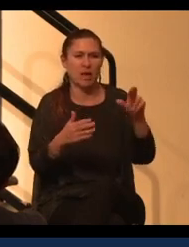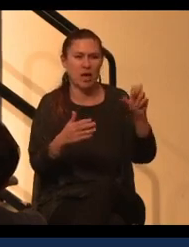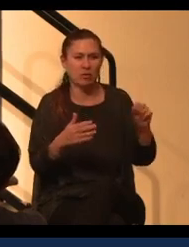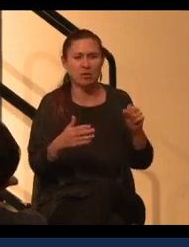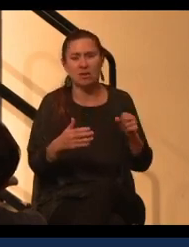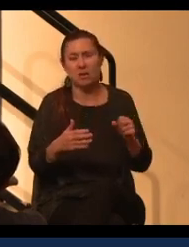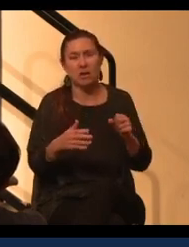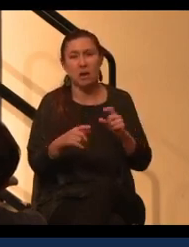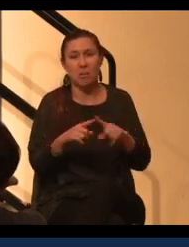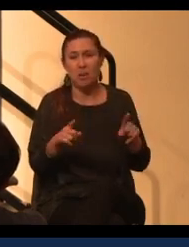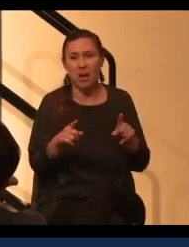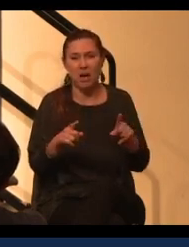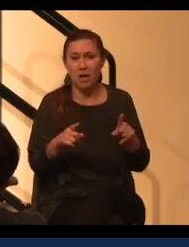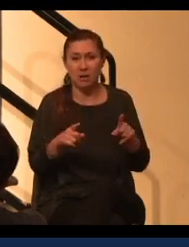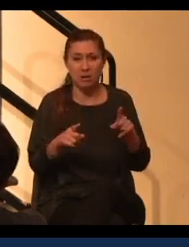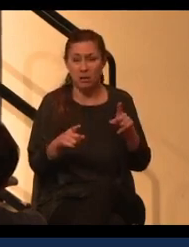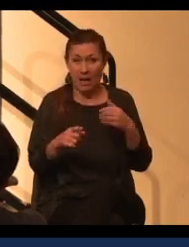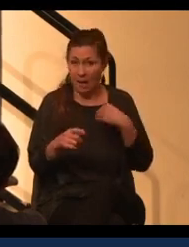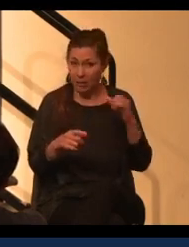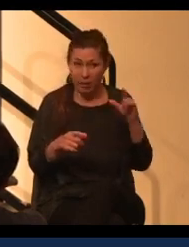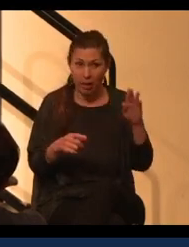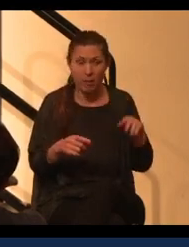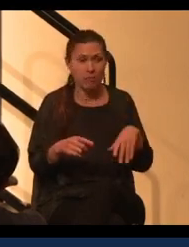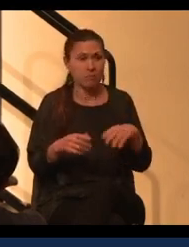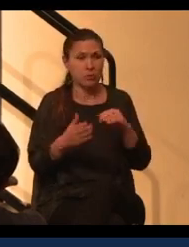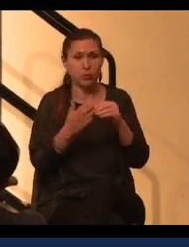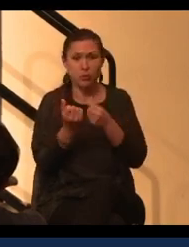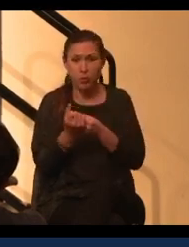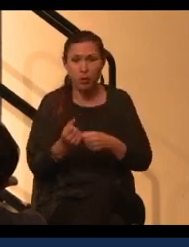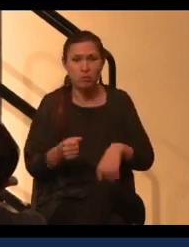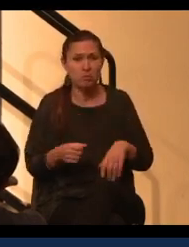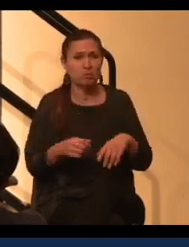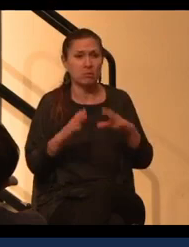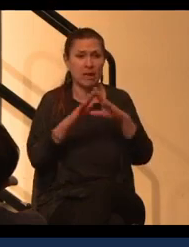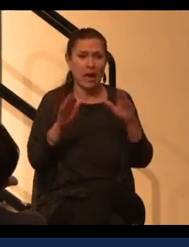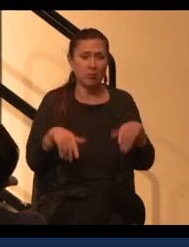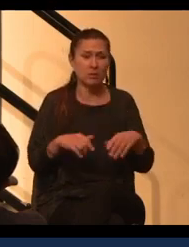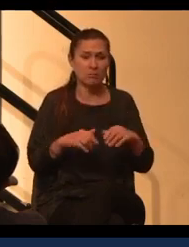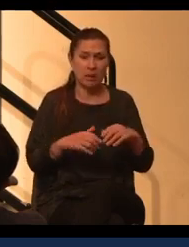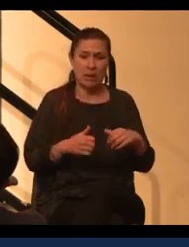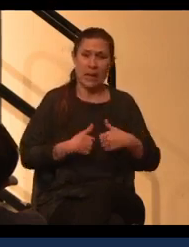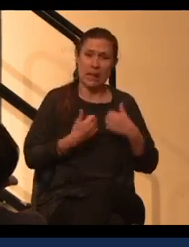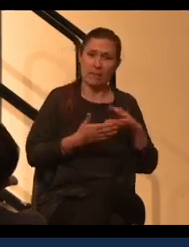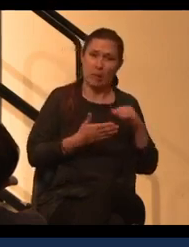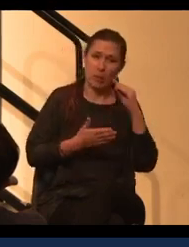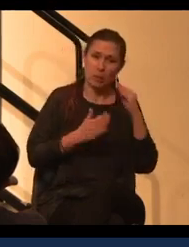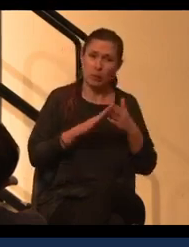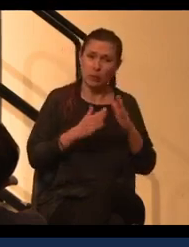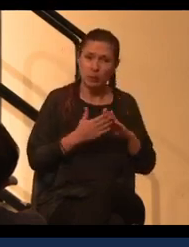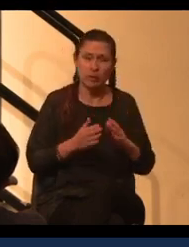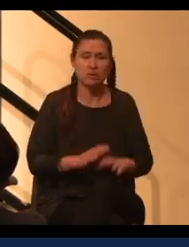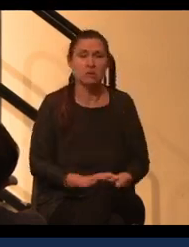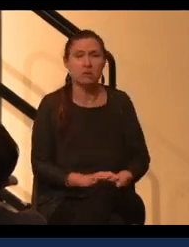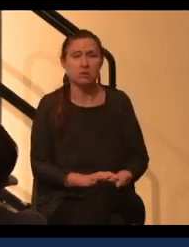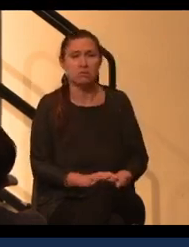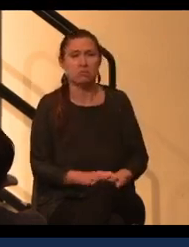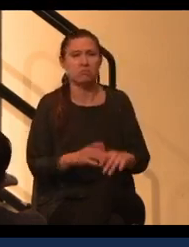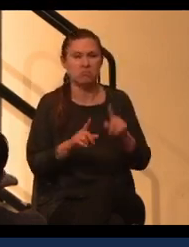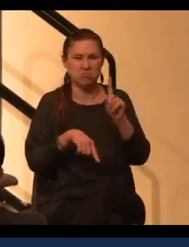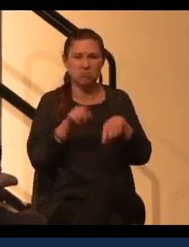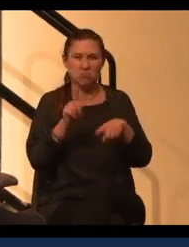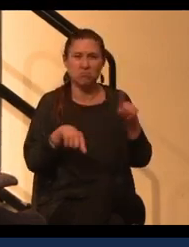student support, housing, lifelong learning, living learning communities, and so on and so